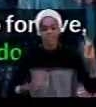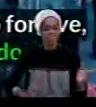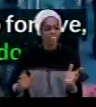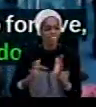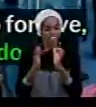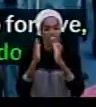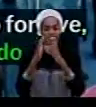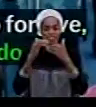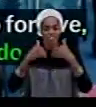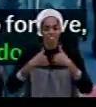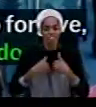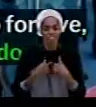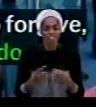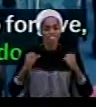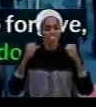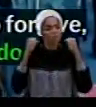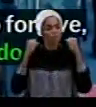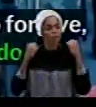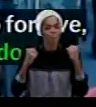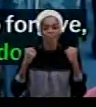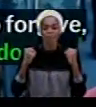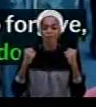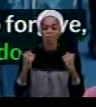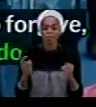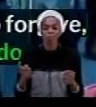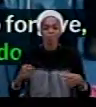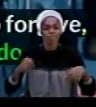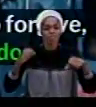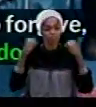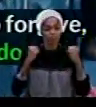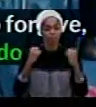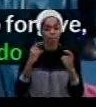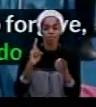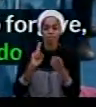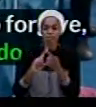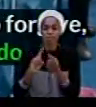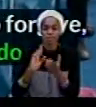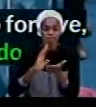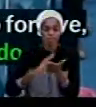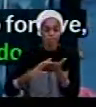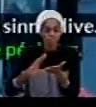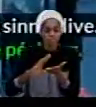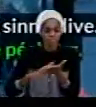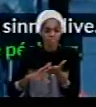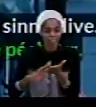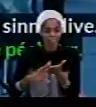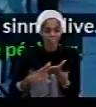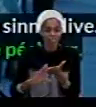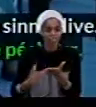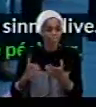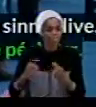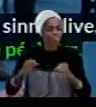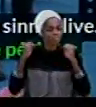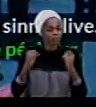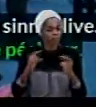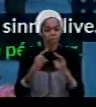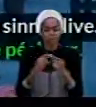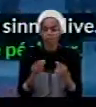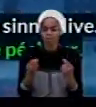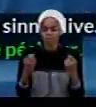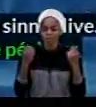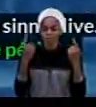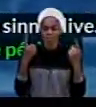Christ Jesus has the power to forgive, the power